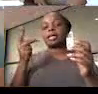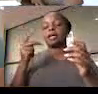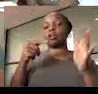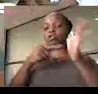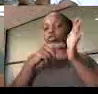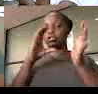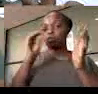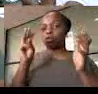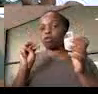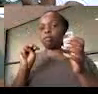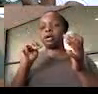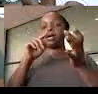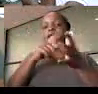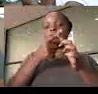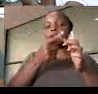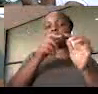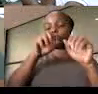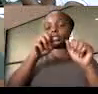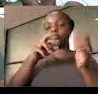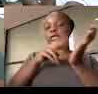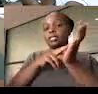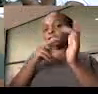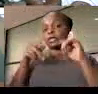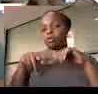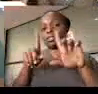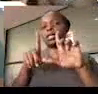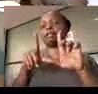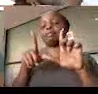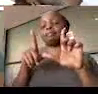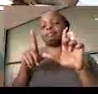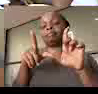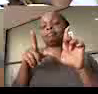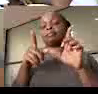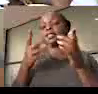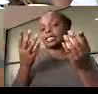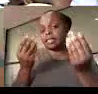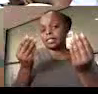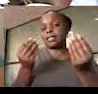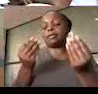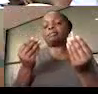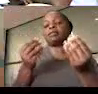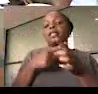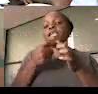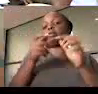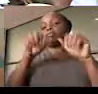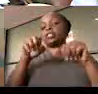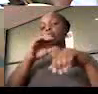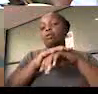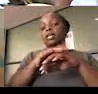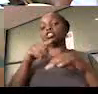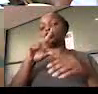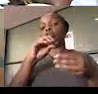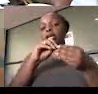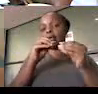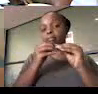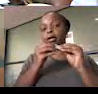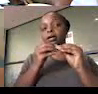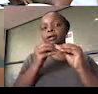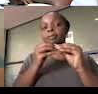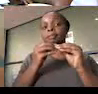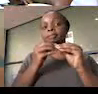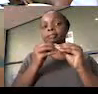registration. You can fill a form through a field agent who is going to physically fill that form for you. Number 2,